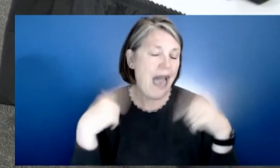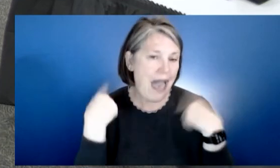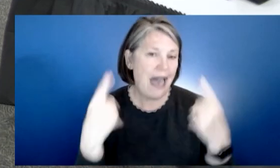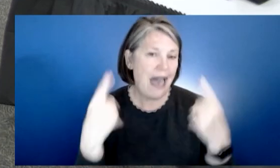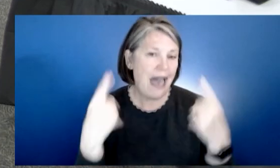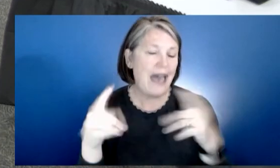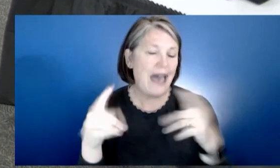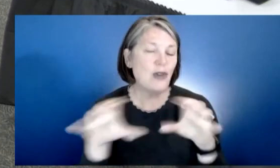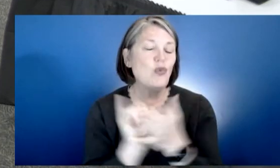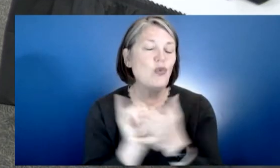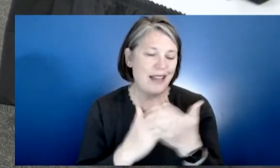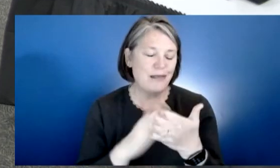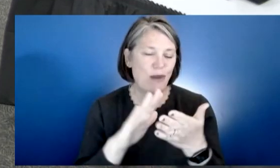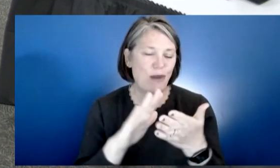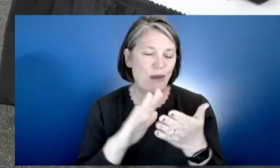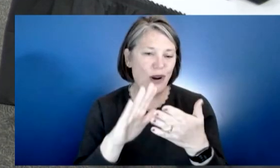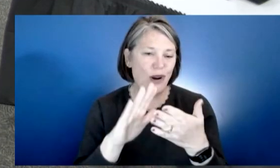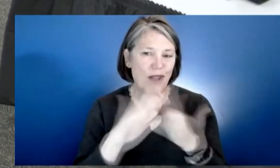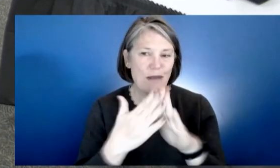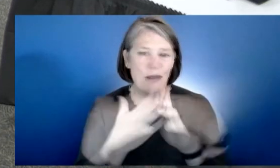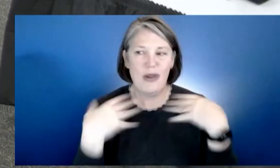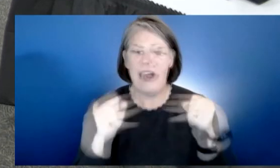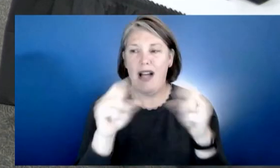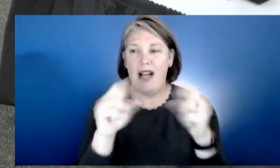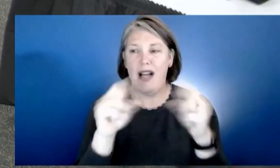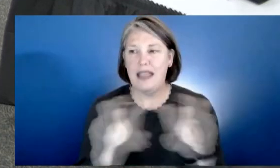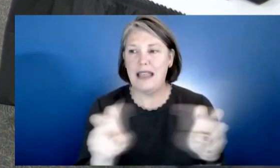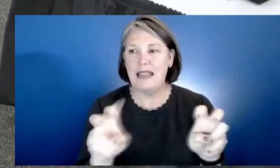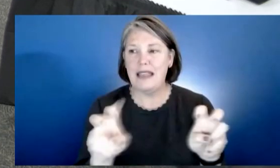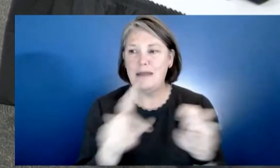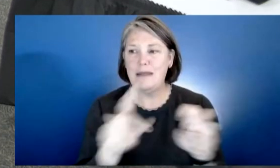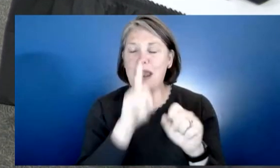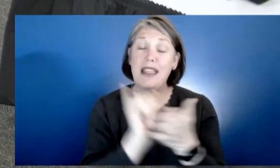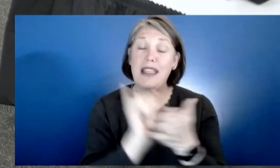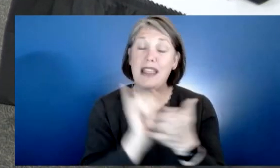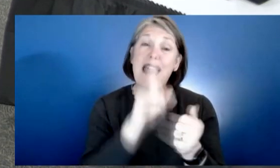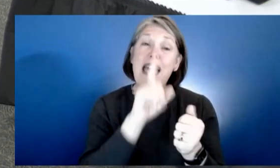as part of a community health assessment. And